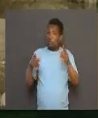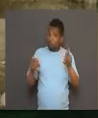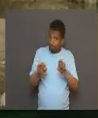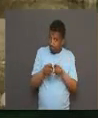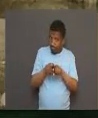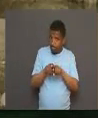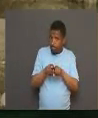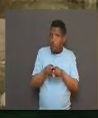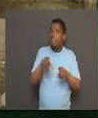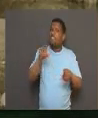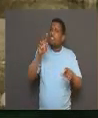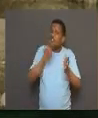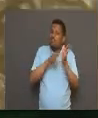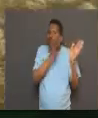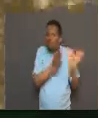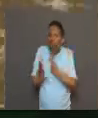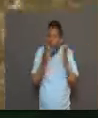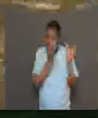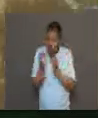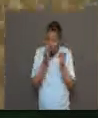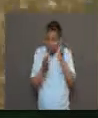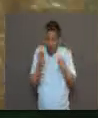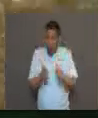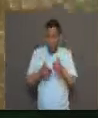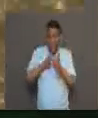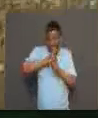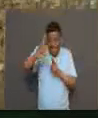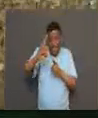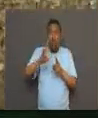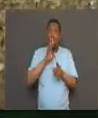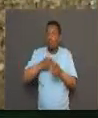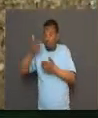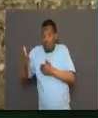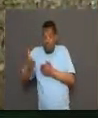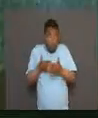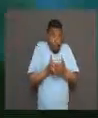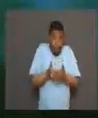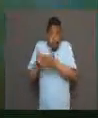settlements tend to form directly next to the water sources.